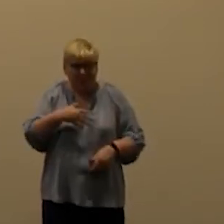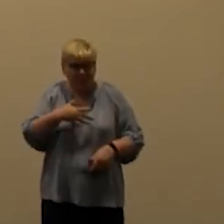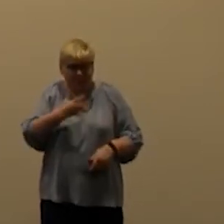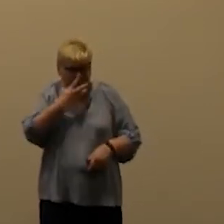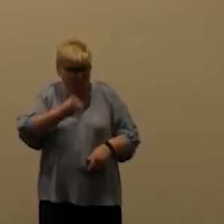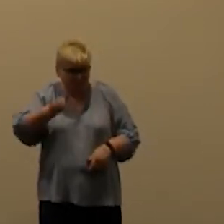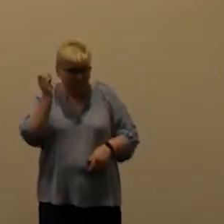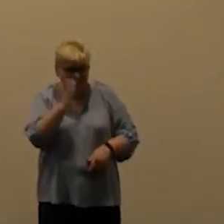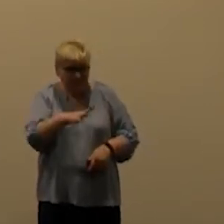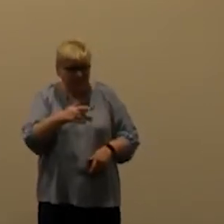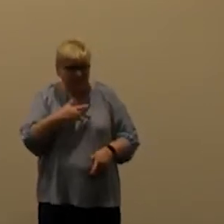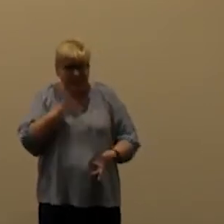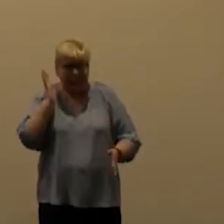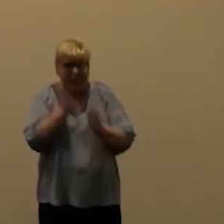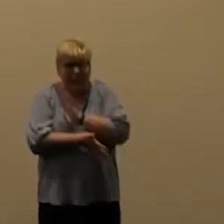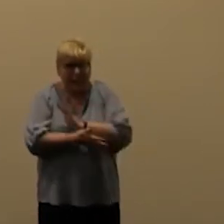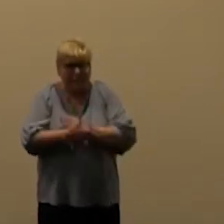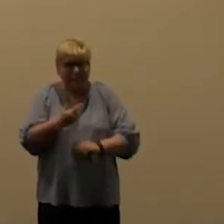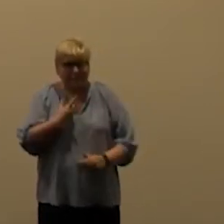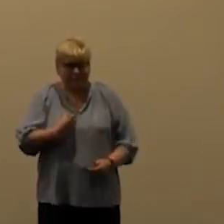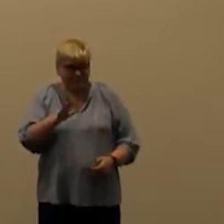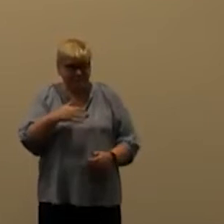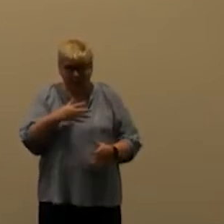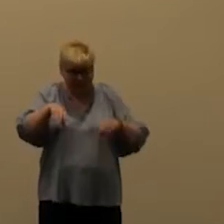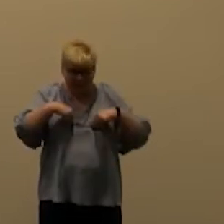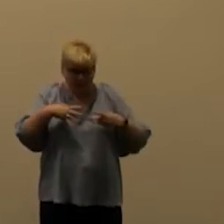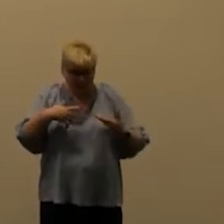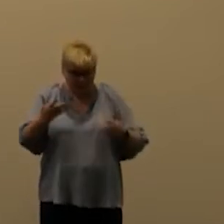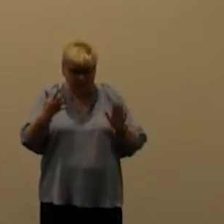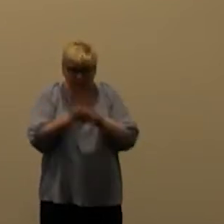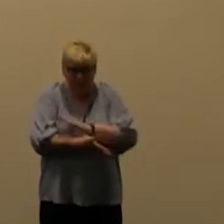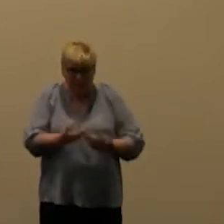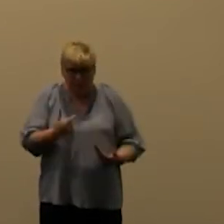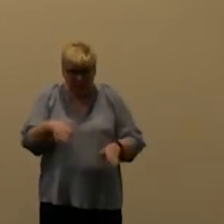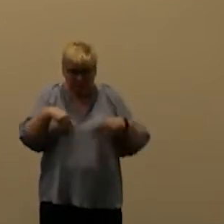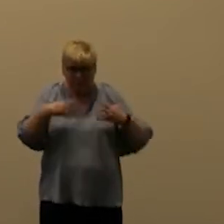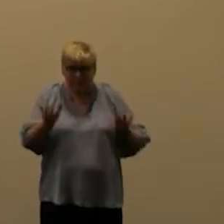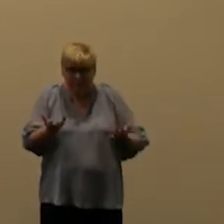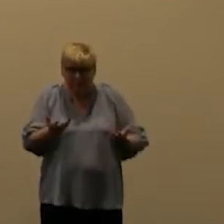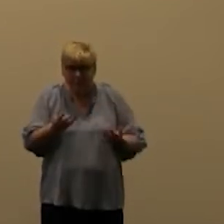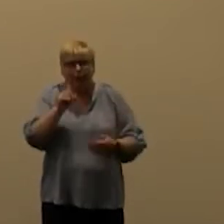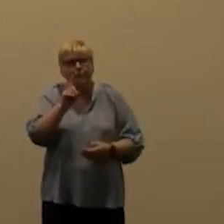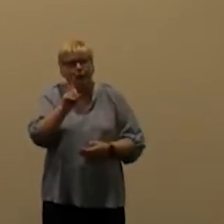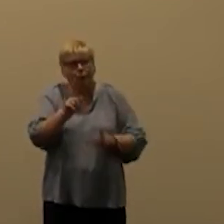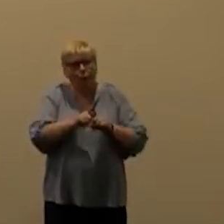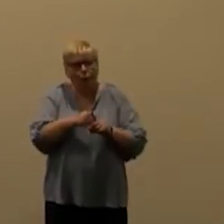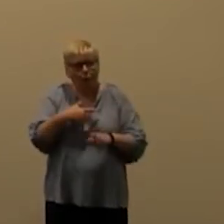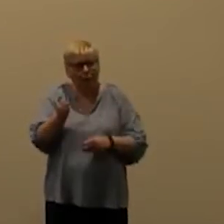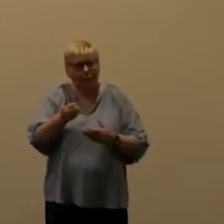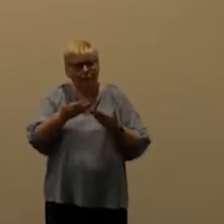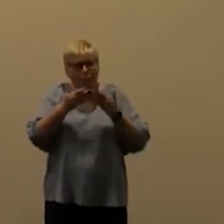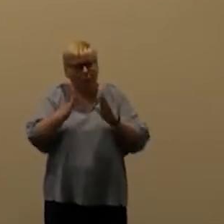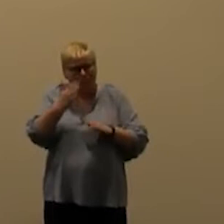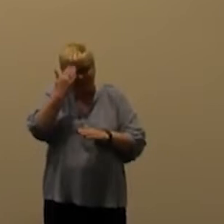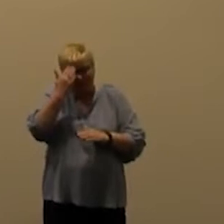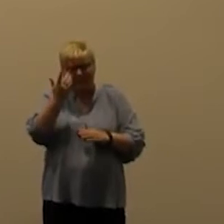messing up in front of you. I'm quite open to my shortcomings in front of everybody right now. But we're also compassionate and